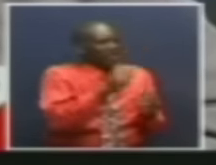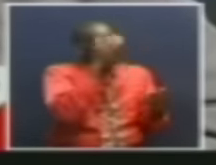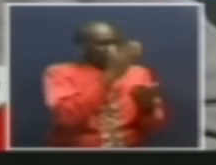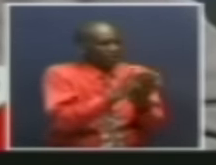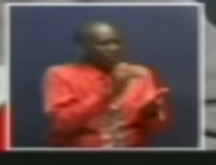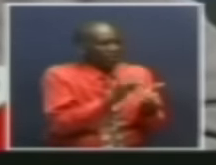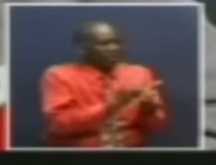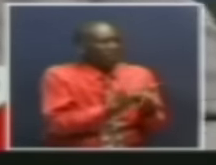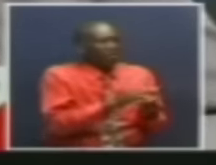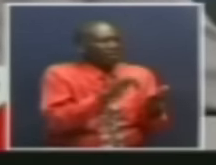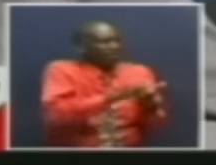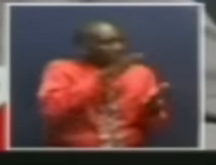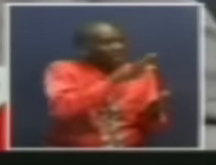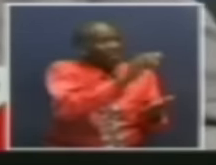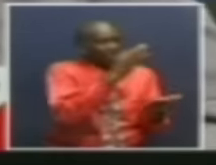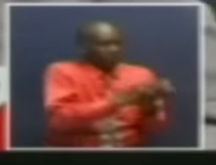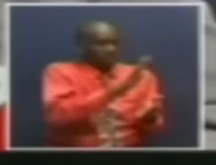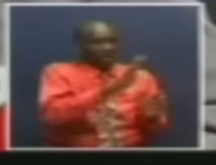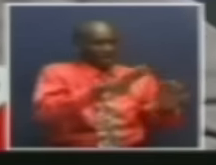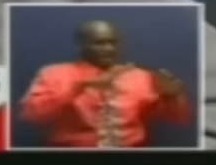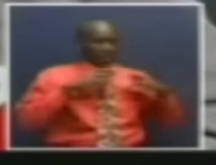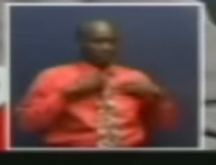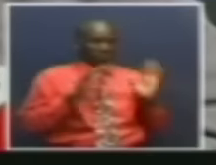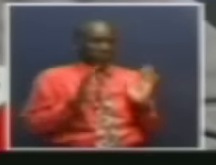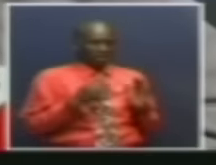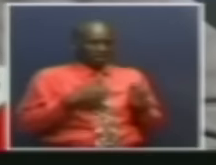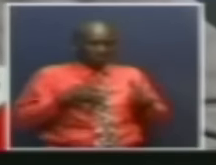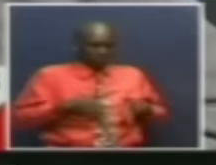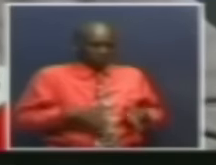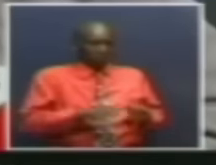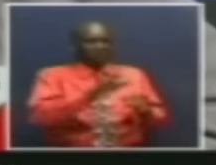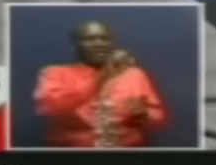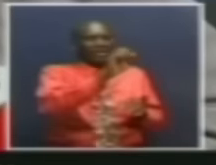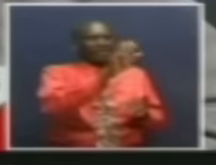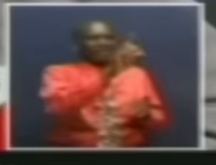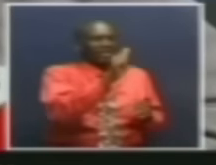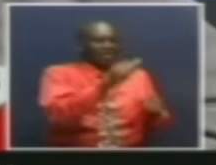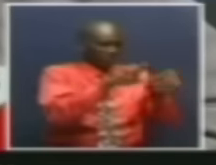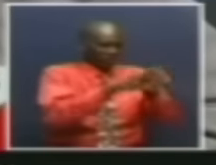that that is his faith, and I have to admit, I was born SDA too.